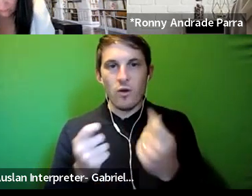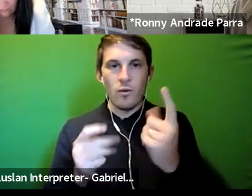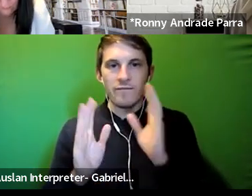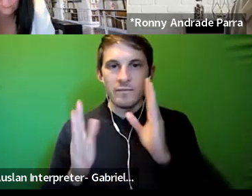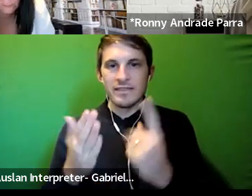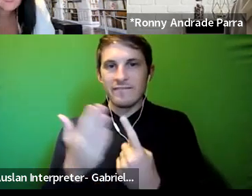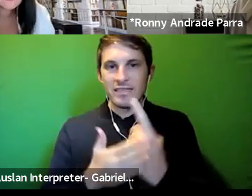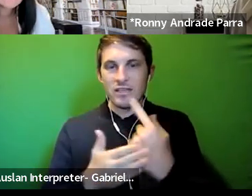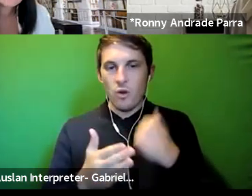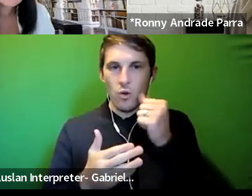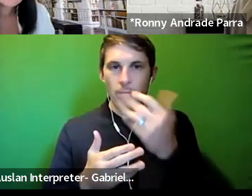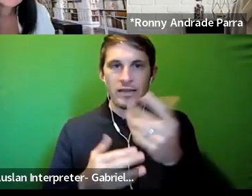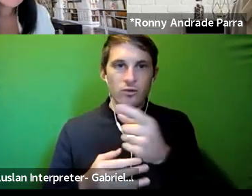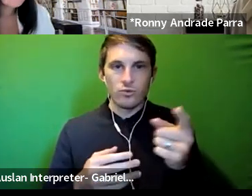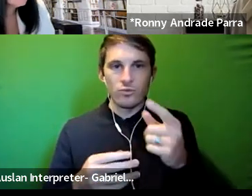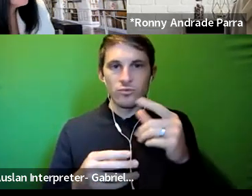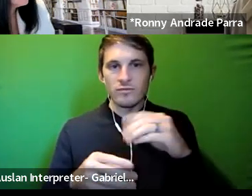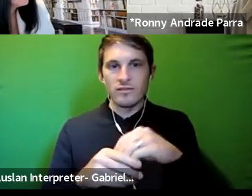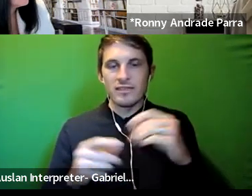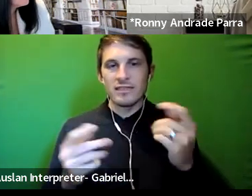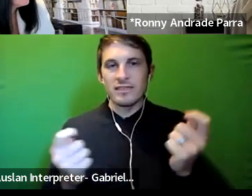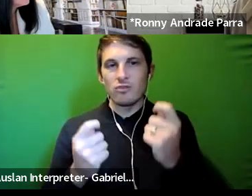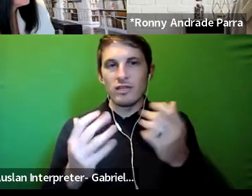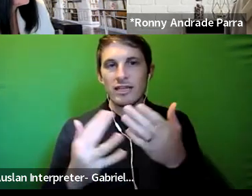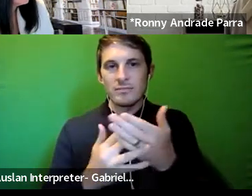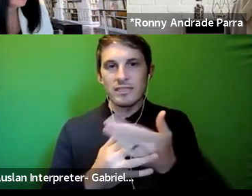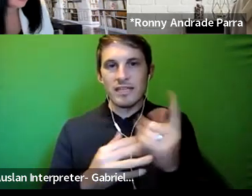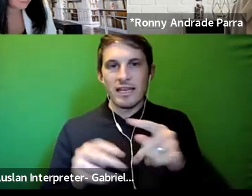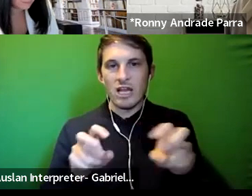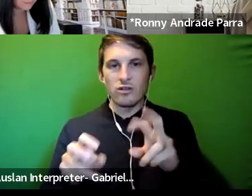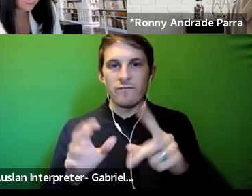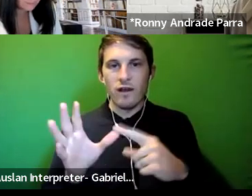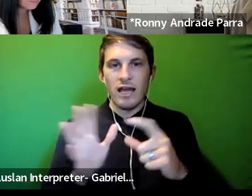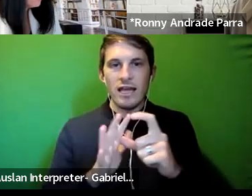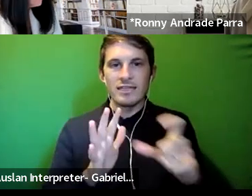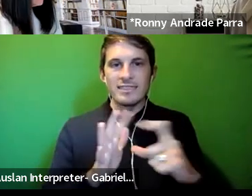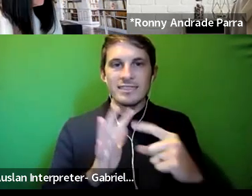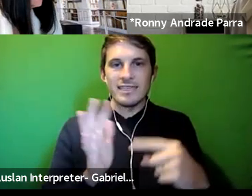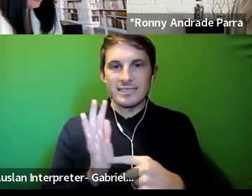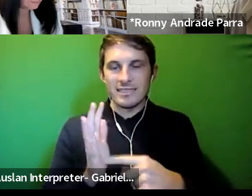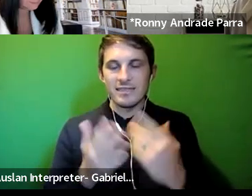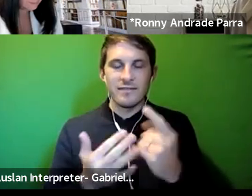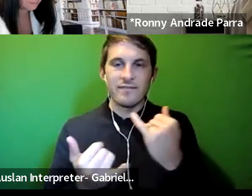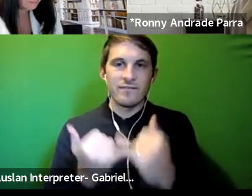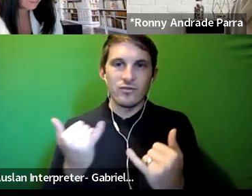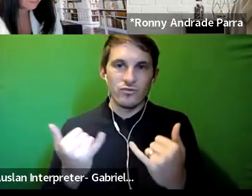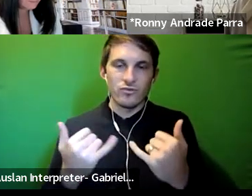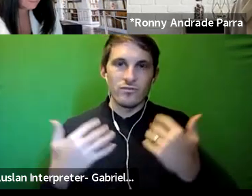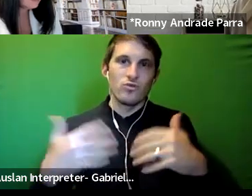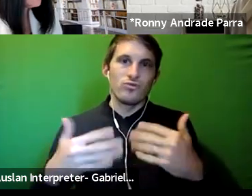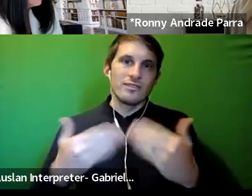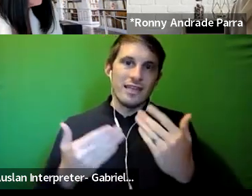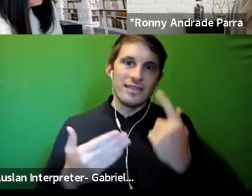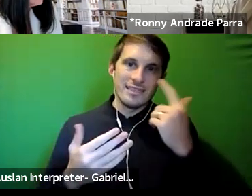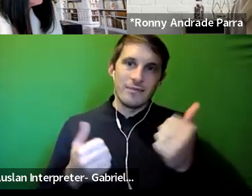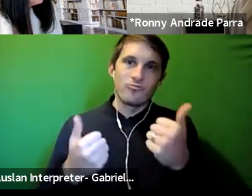know many of you were at, which was a celebration of accessibility in action for ADCET, and it was a fairly emotional day of just seeing some of the great practice